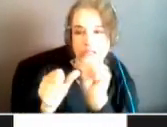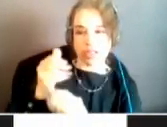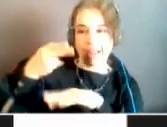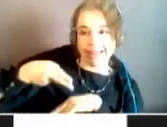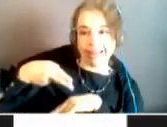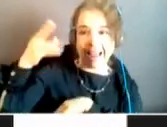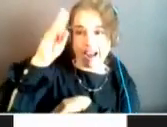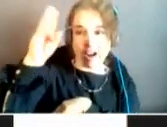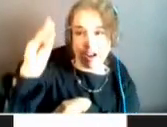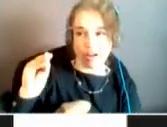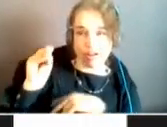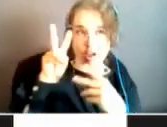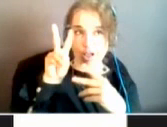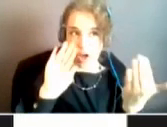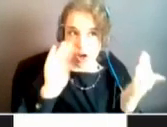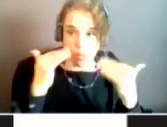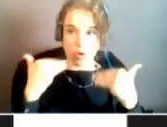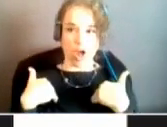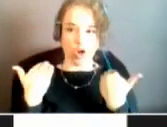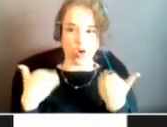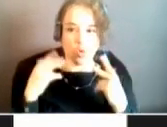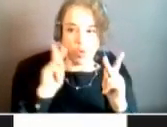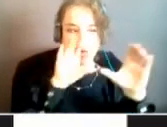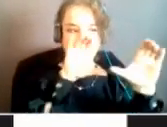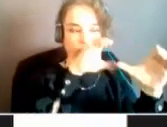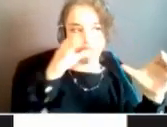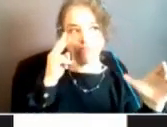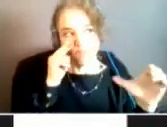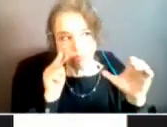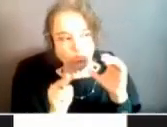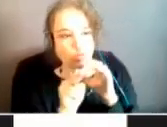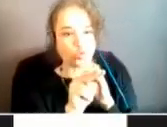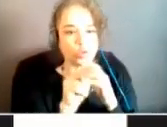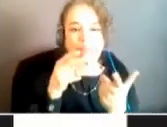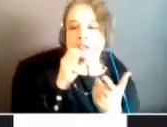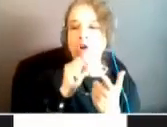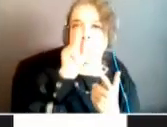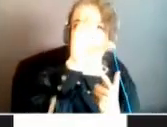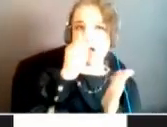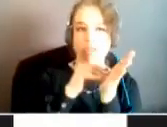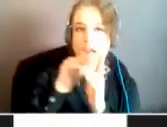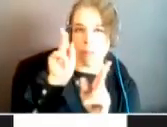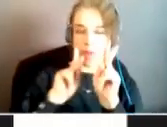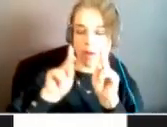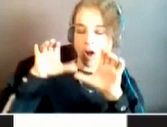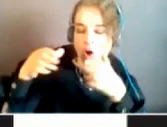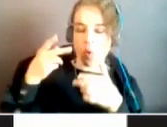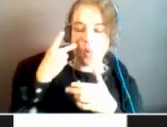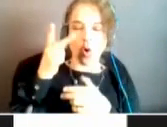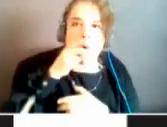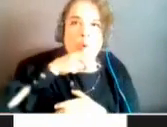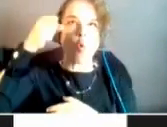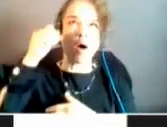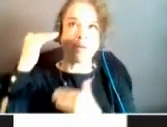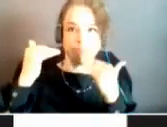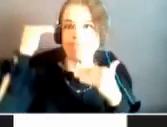higher percentage versus our youth population. When we take a look at our rates per 100,000 population, we see that our older adults